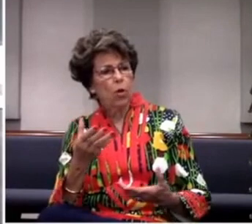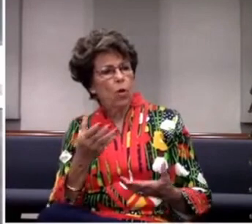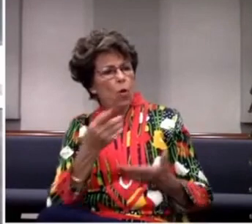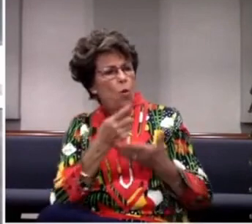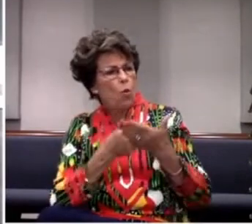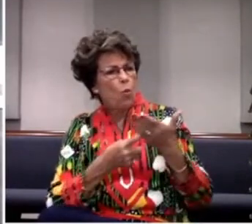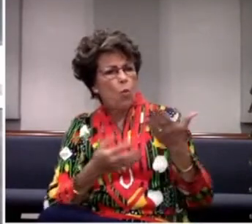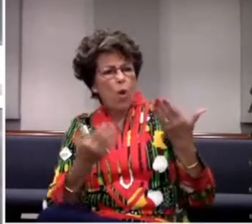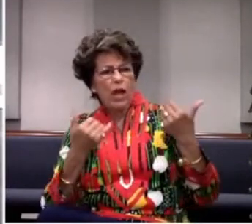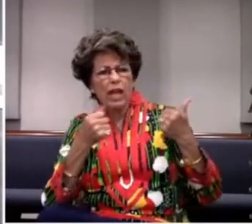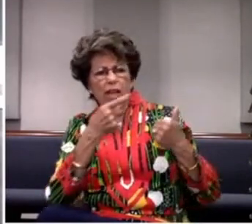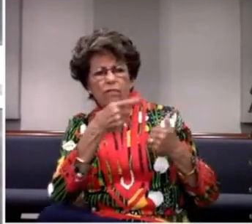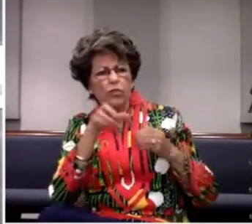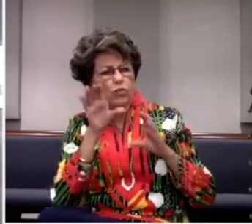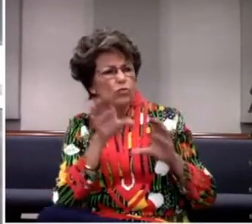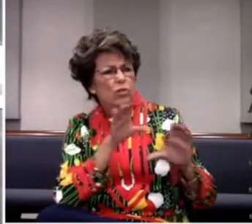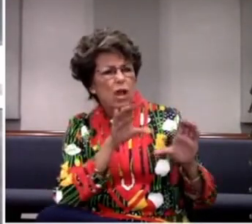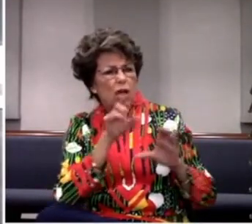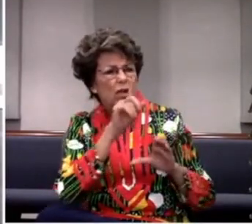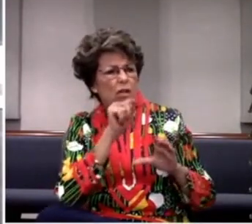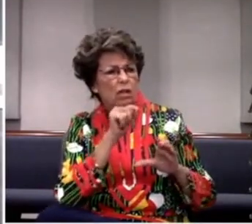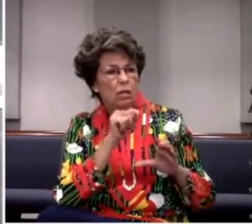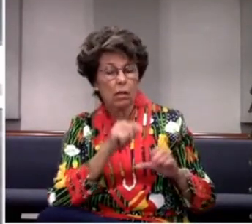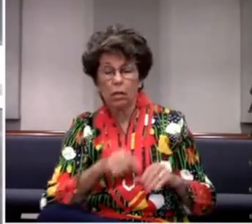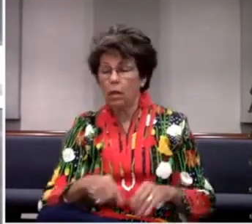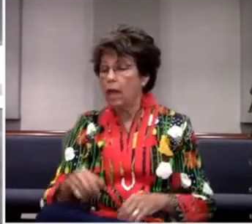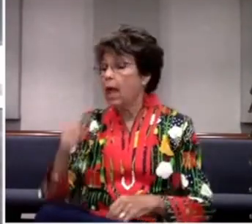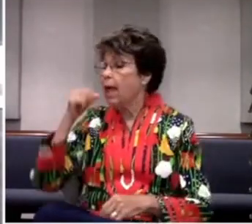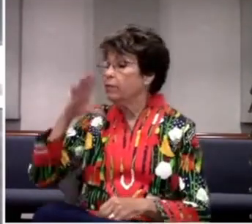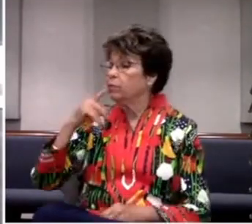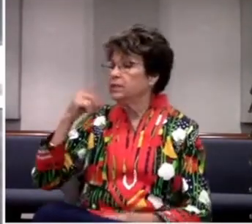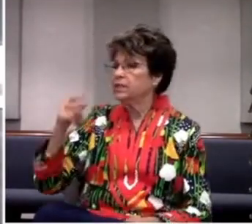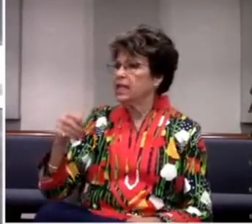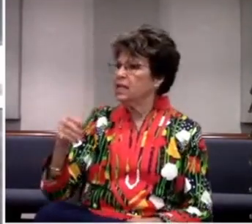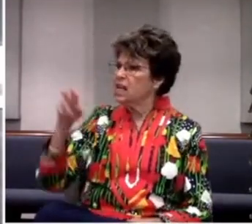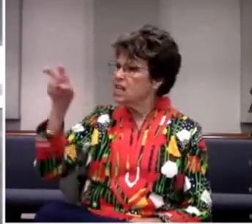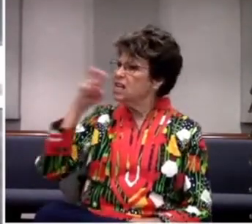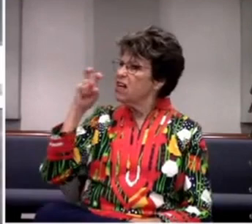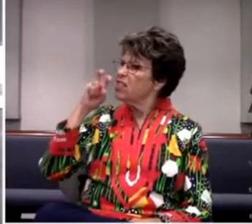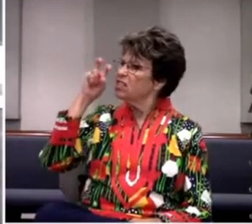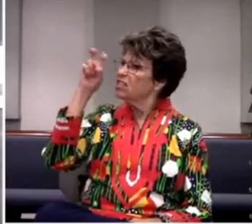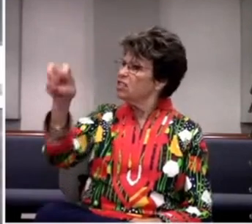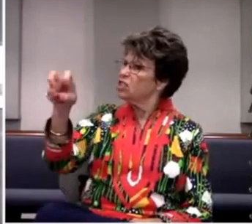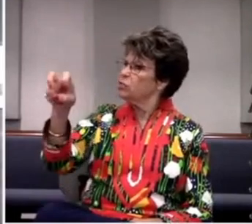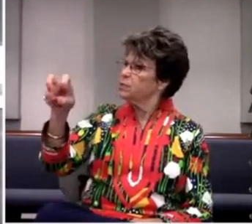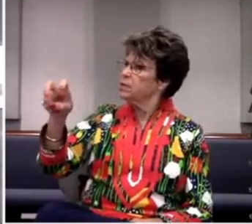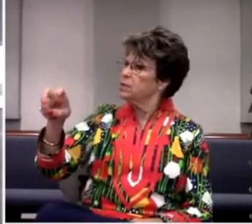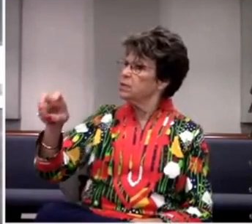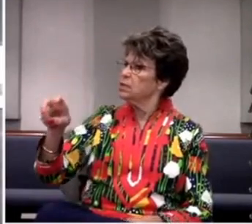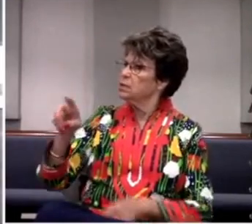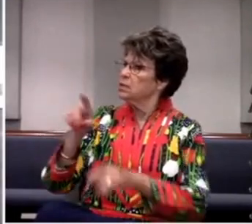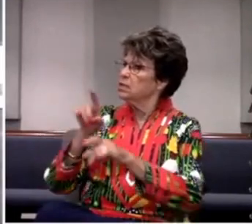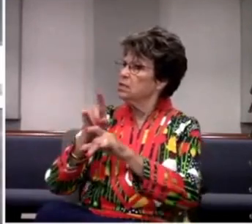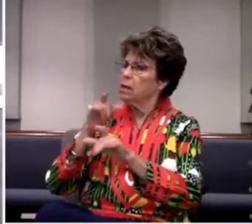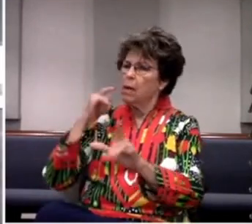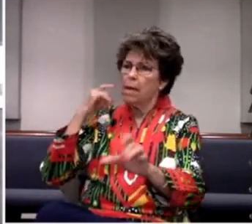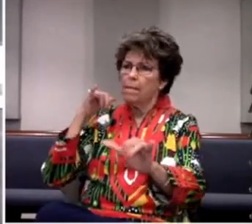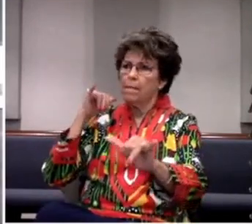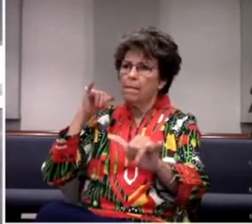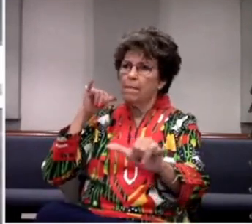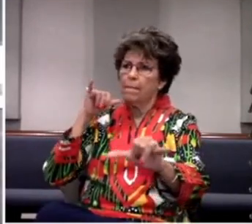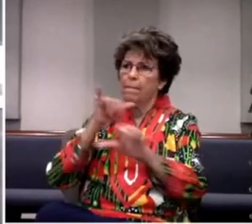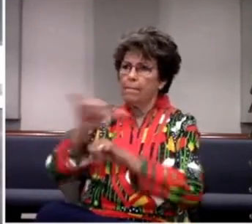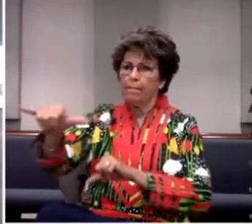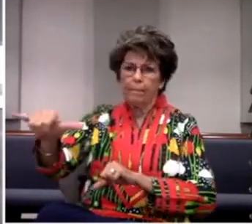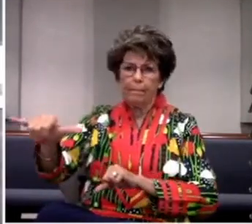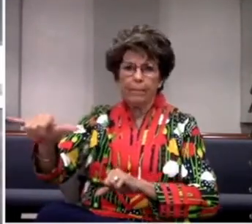woman said, the serpent beguiled me. Now go back to verse number 11, or 12.